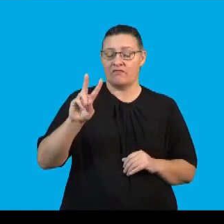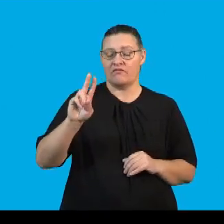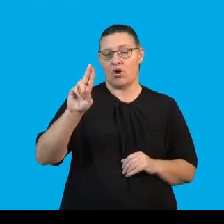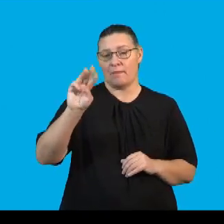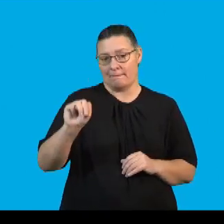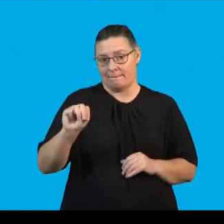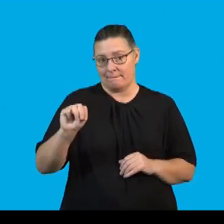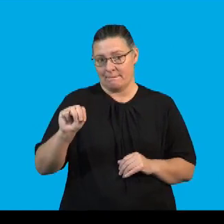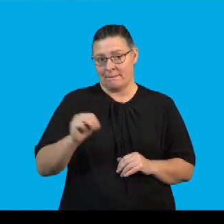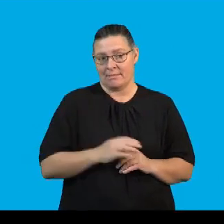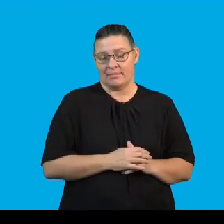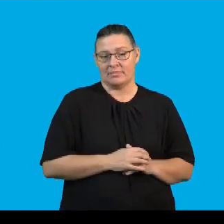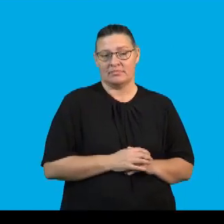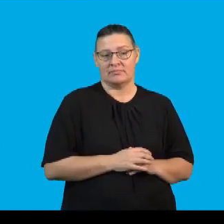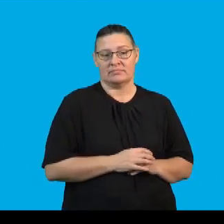ovum,